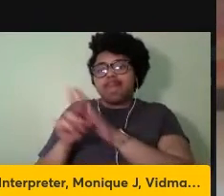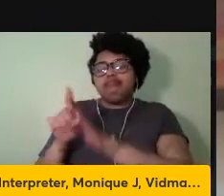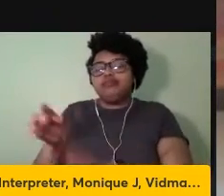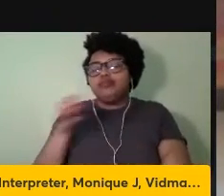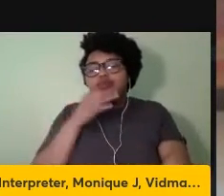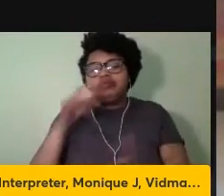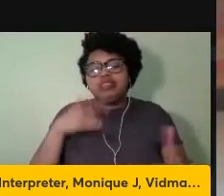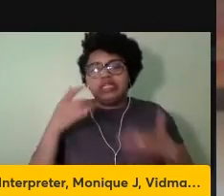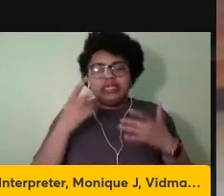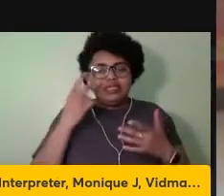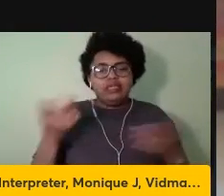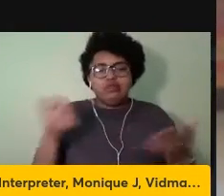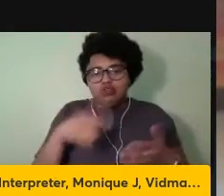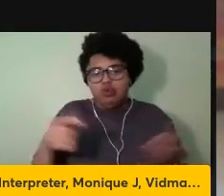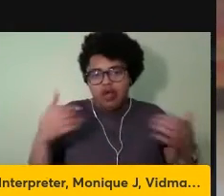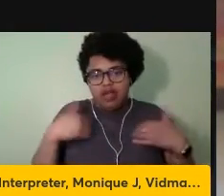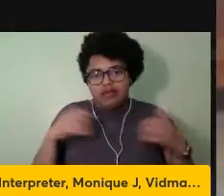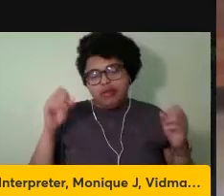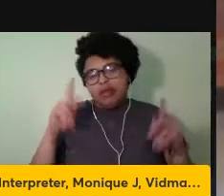I'm excited to see what you got.